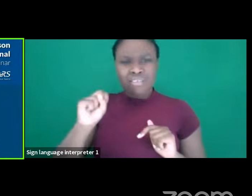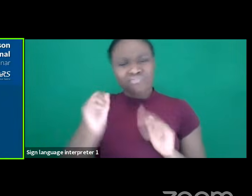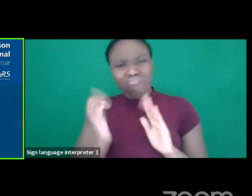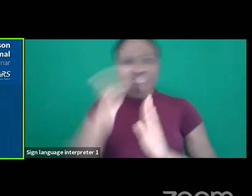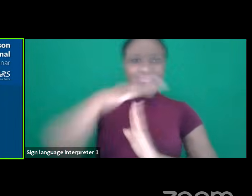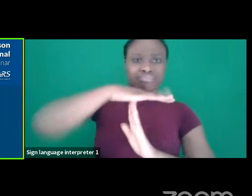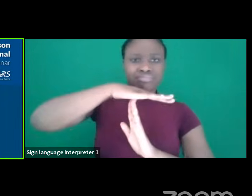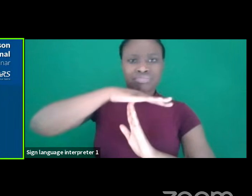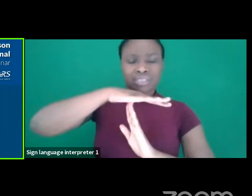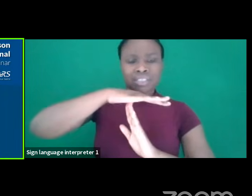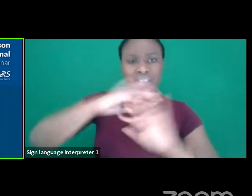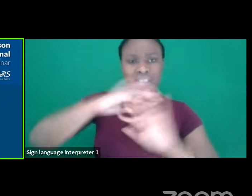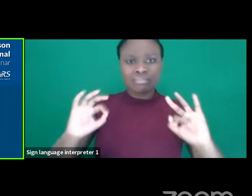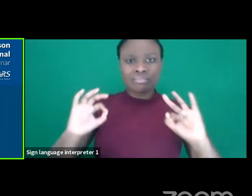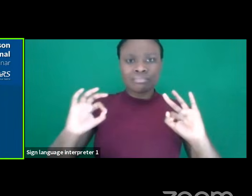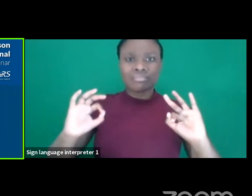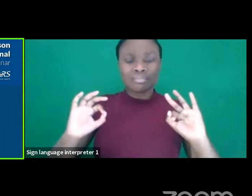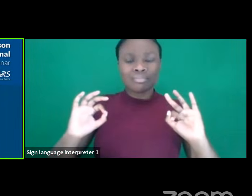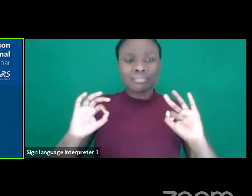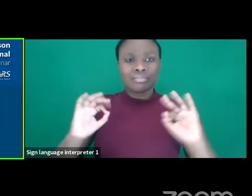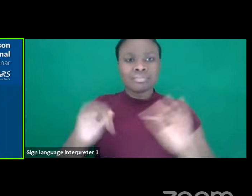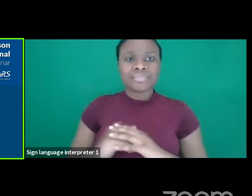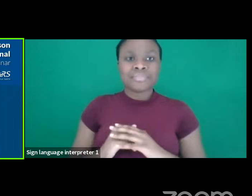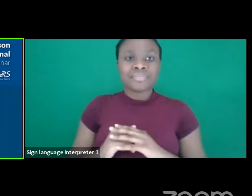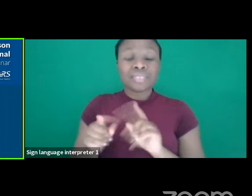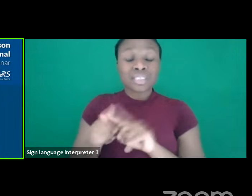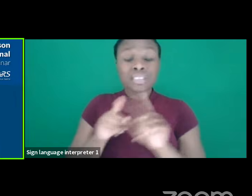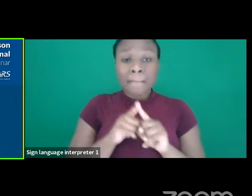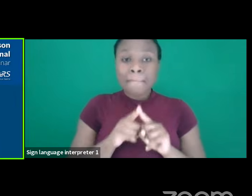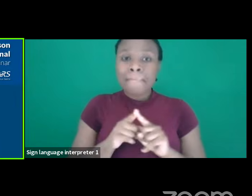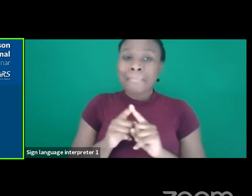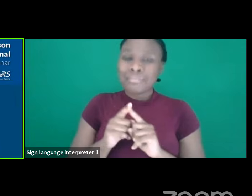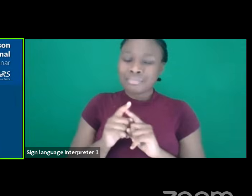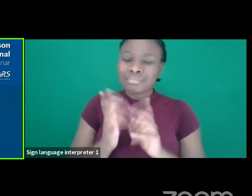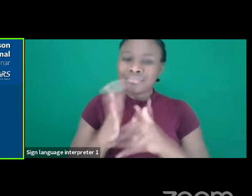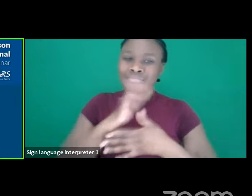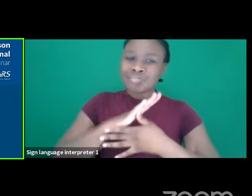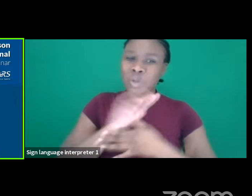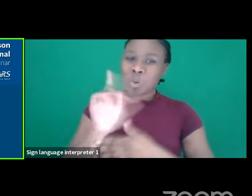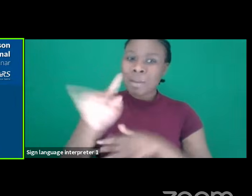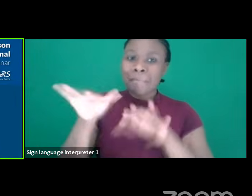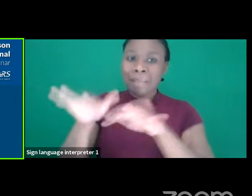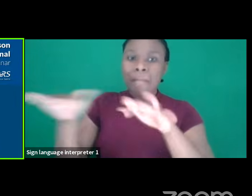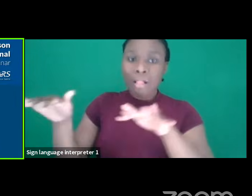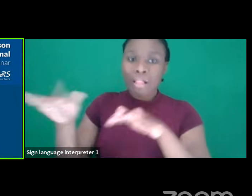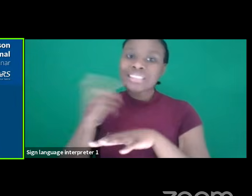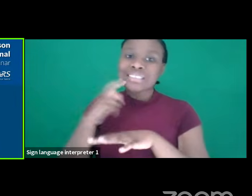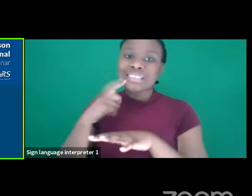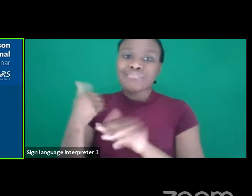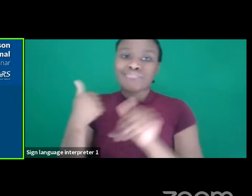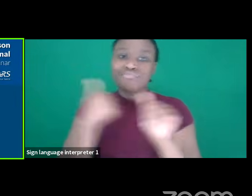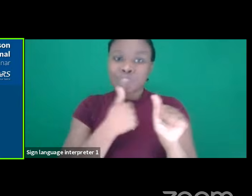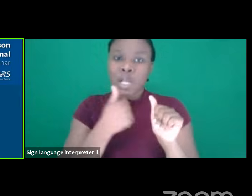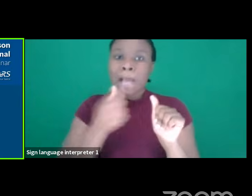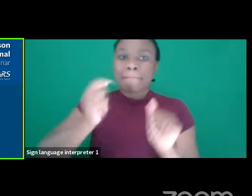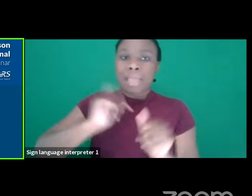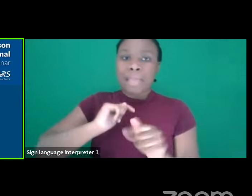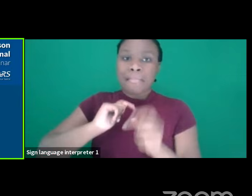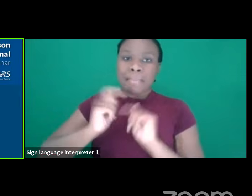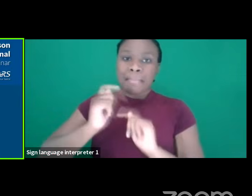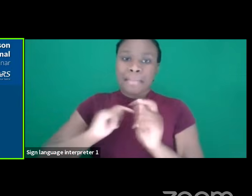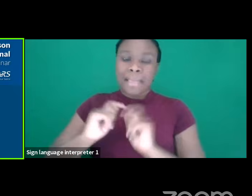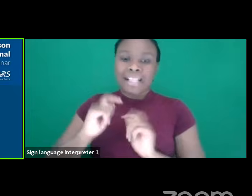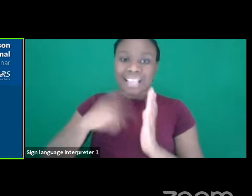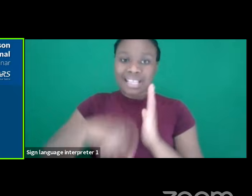to increase, and more importantly, that we make it easy for taxpayers to comply. As we said,